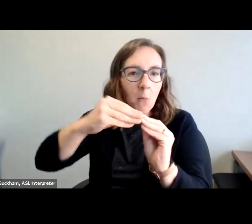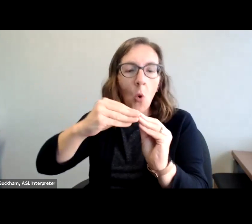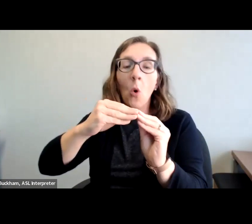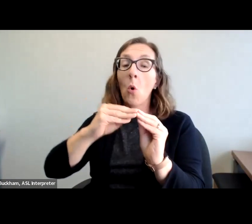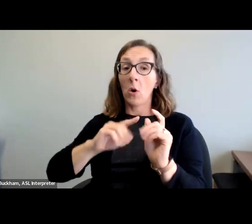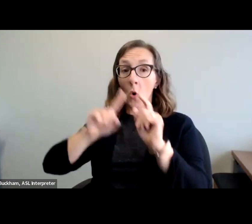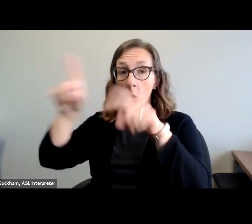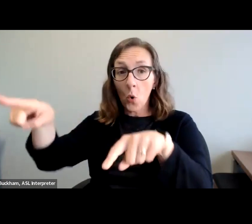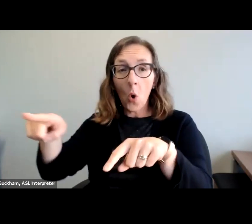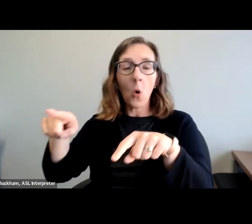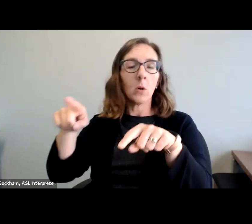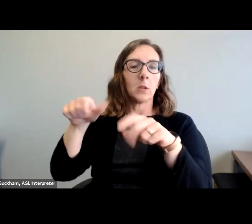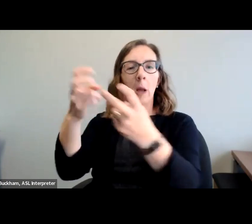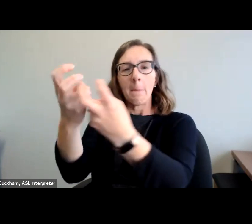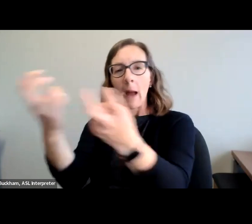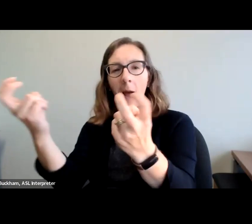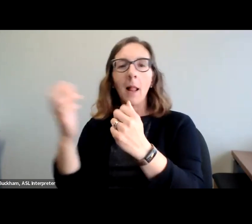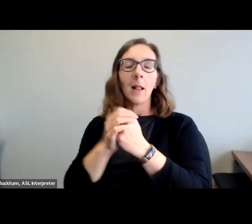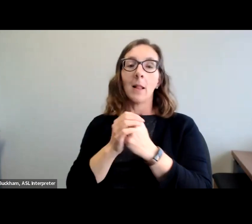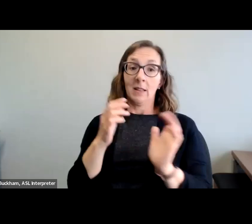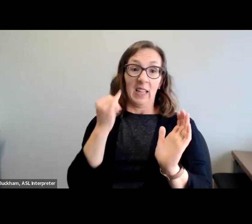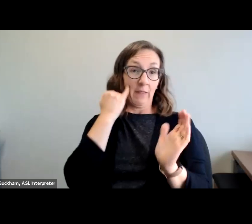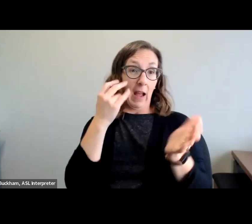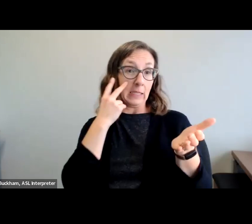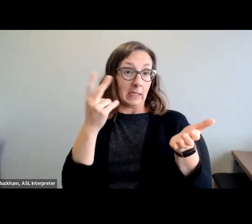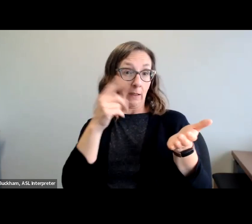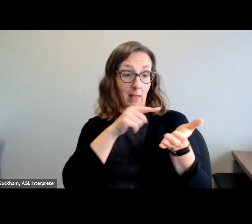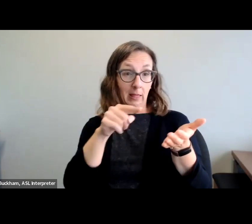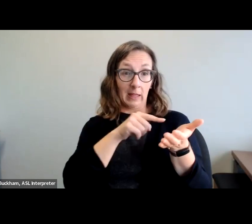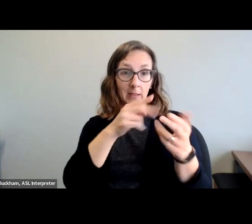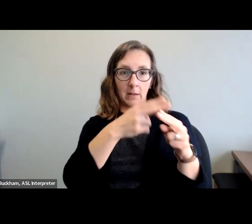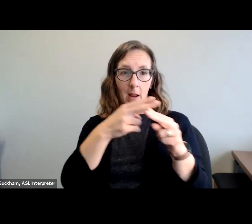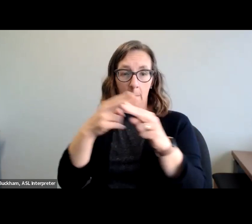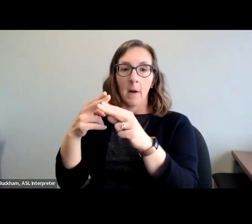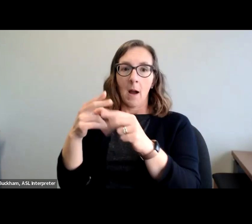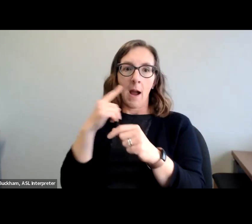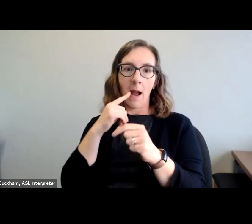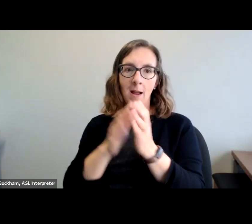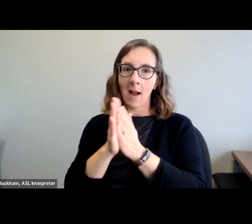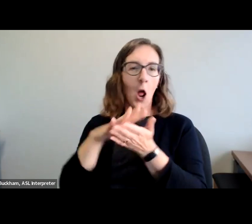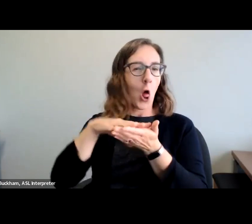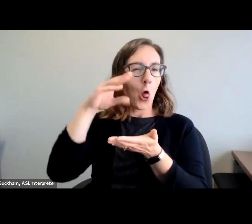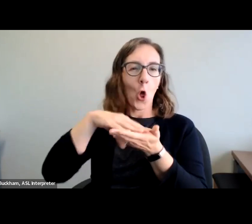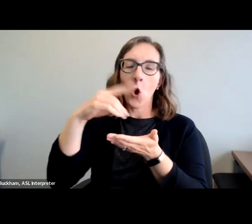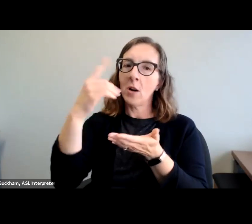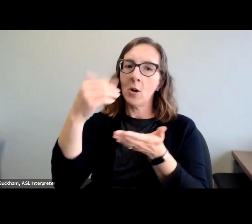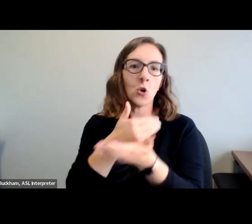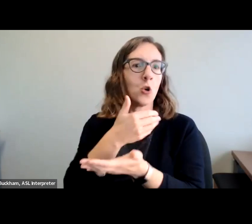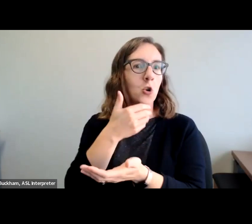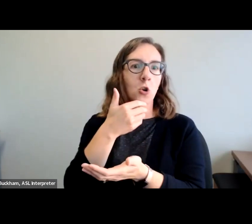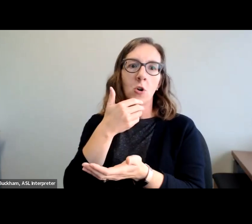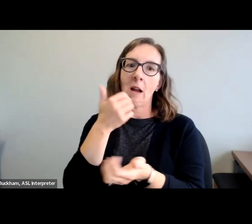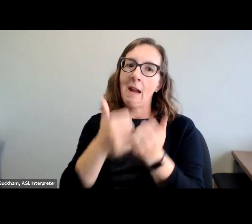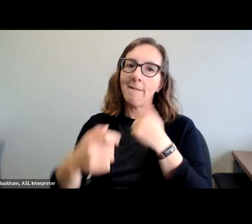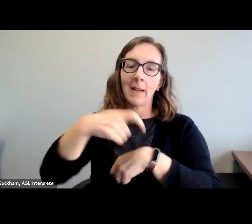of the other panelists. Every time I see any of these panelists, I get something else out of it. So Dave, it looks like you have